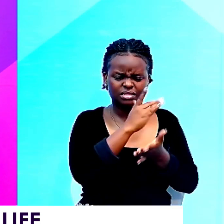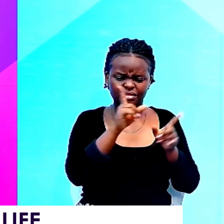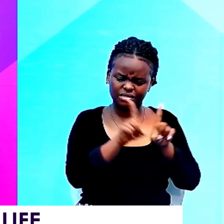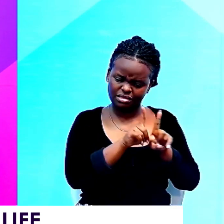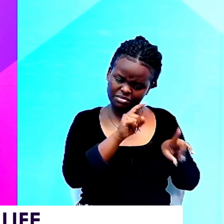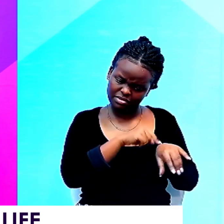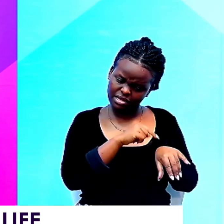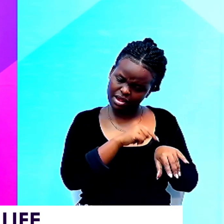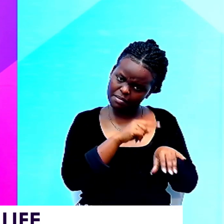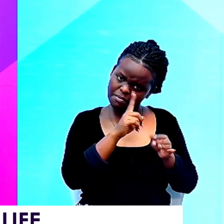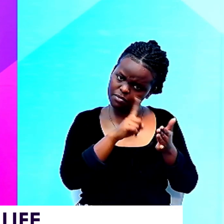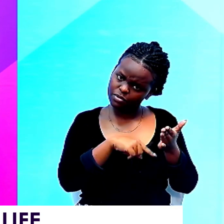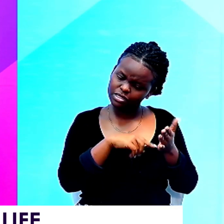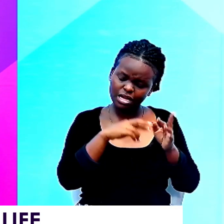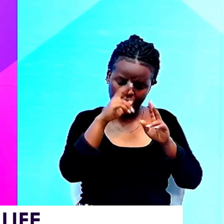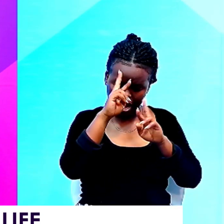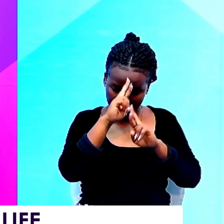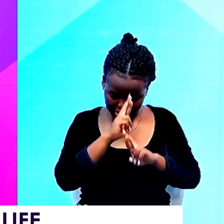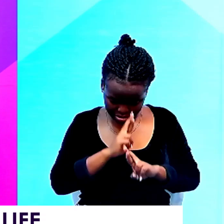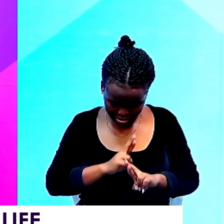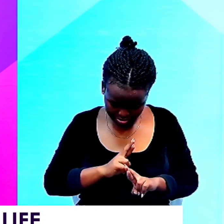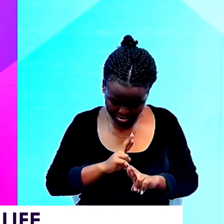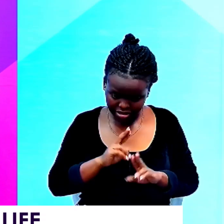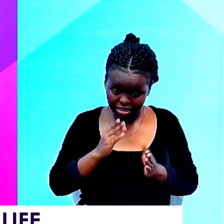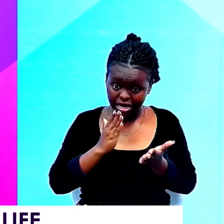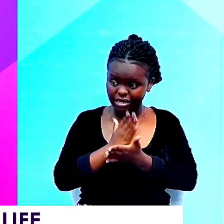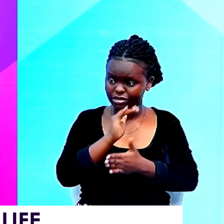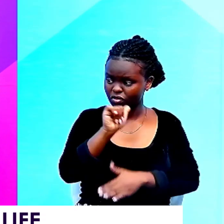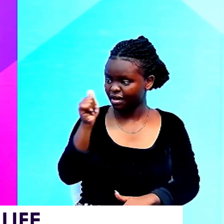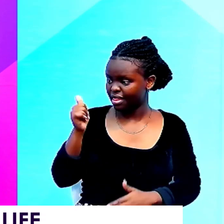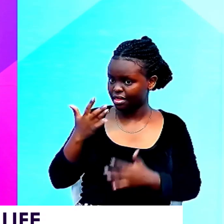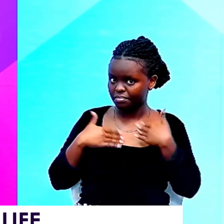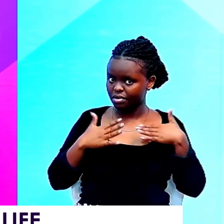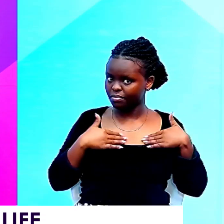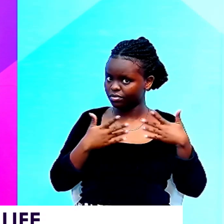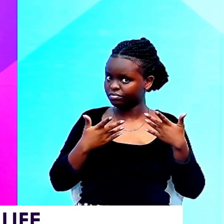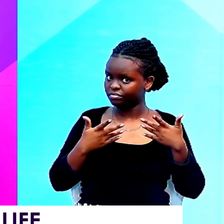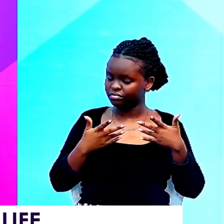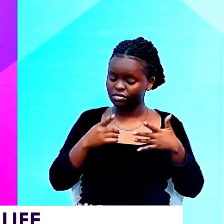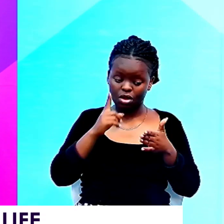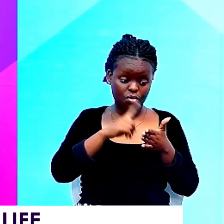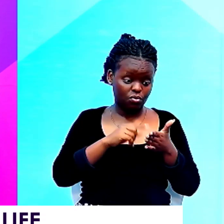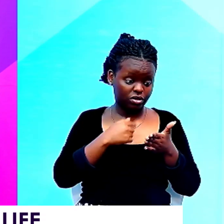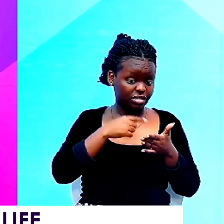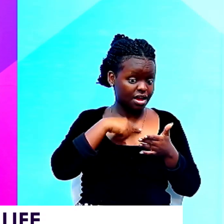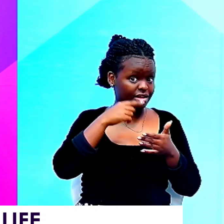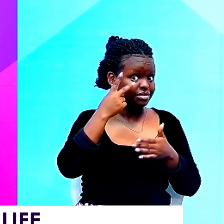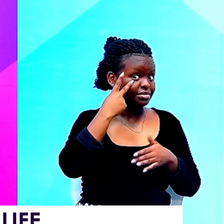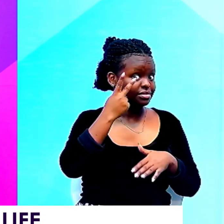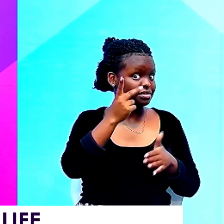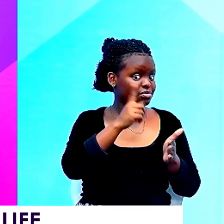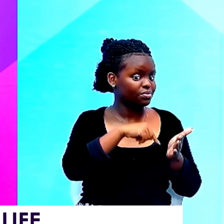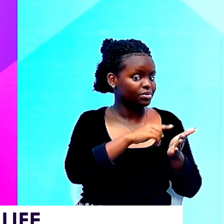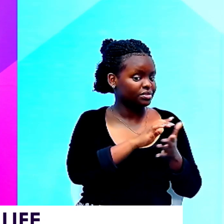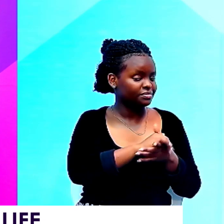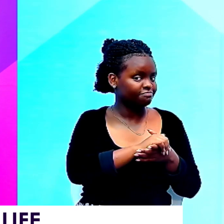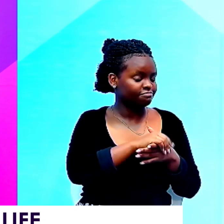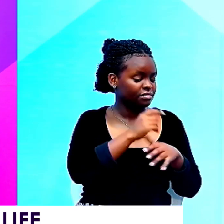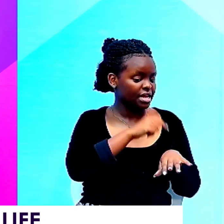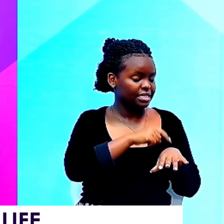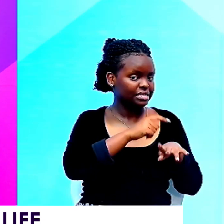time respecting the rights of others. Because what we are seeing right now